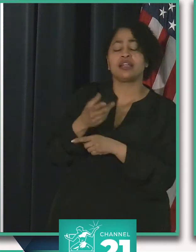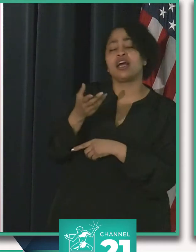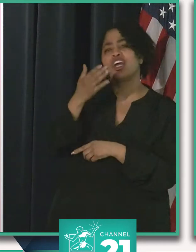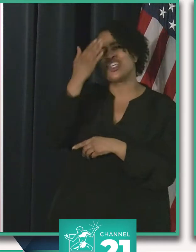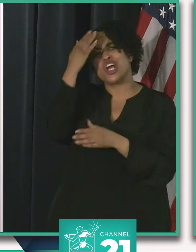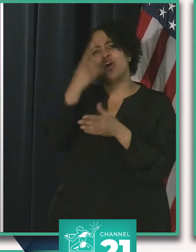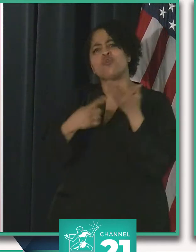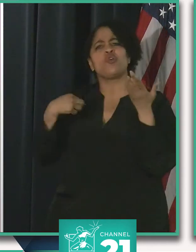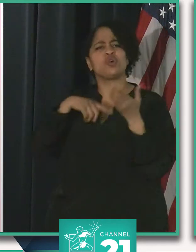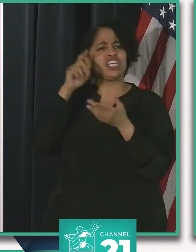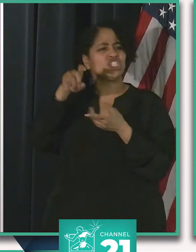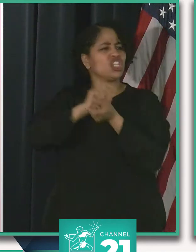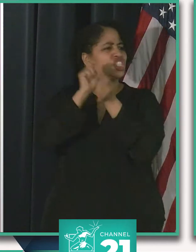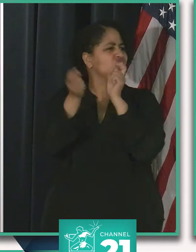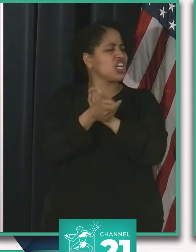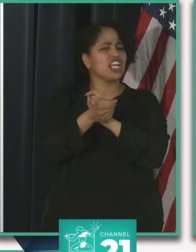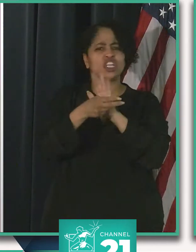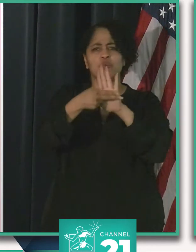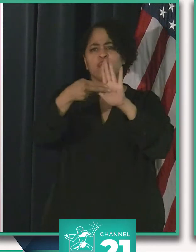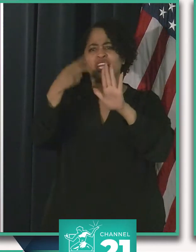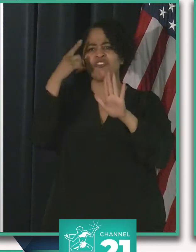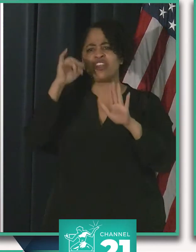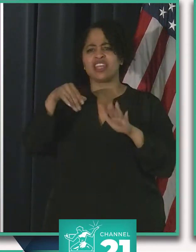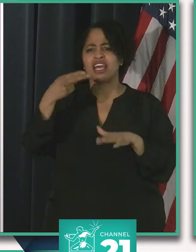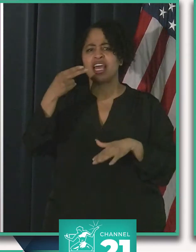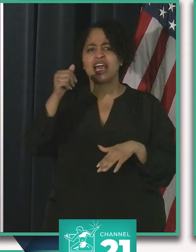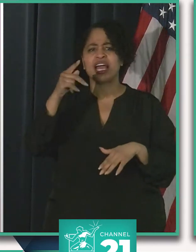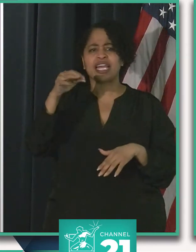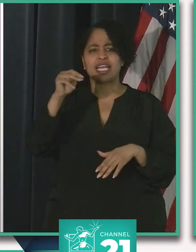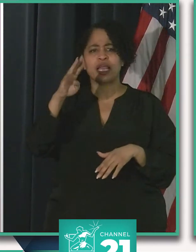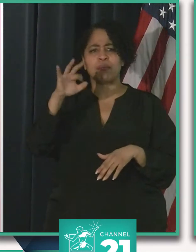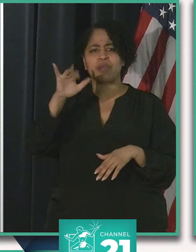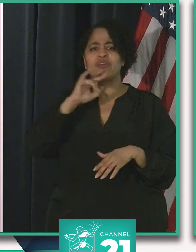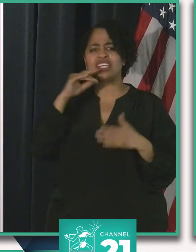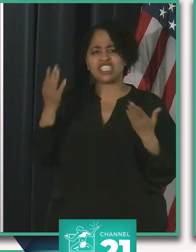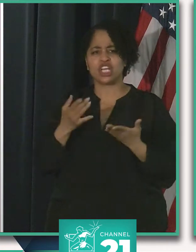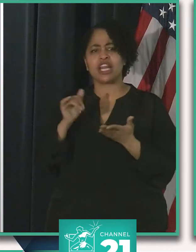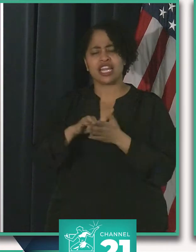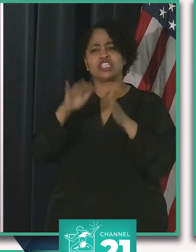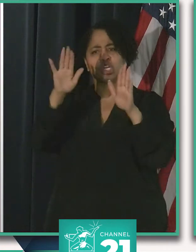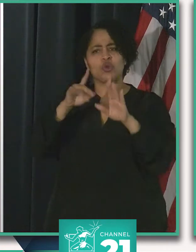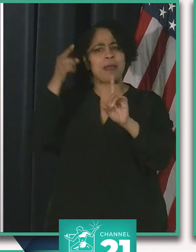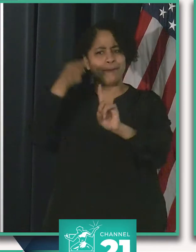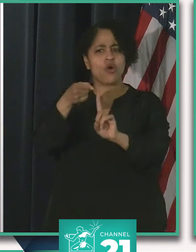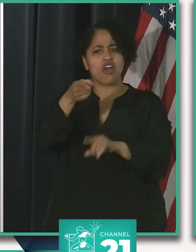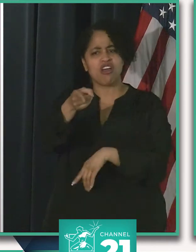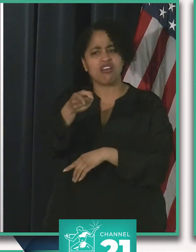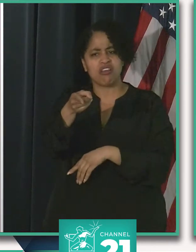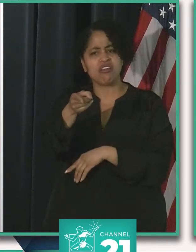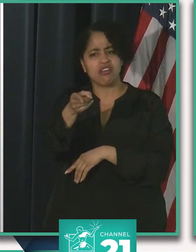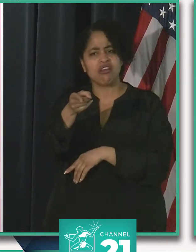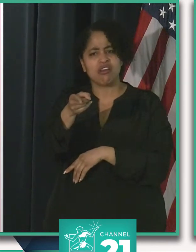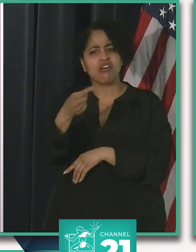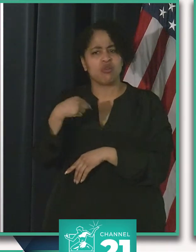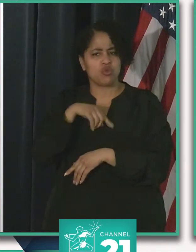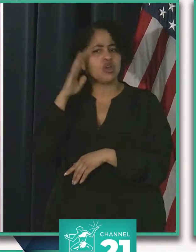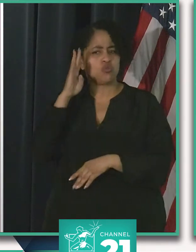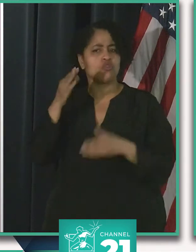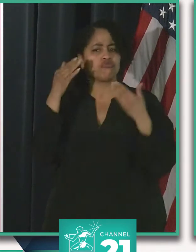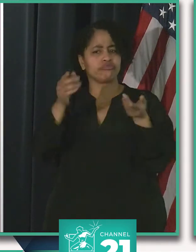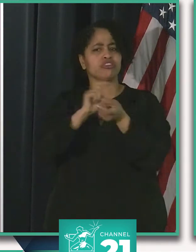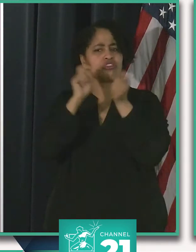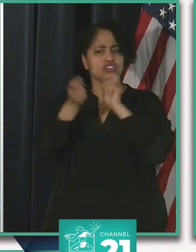You know what? We should change the branding on that. Hakeem Berry's here. But that's a great point. So we should change